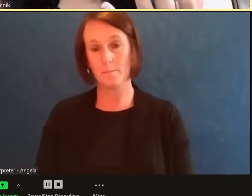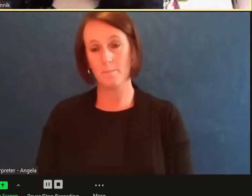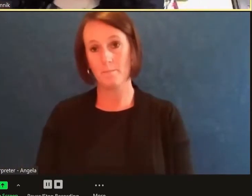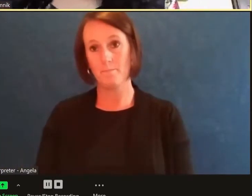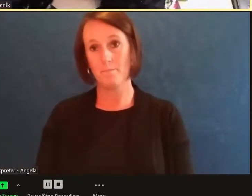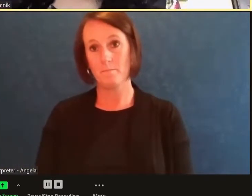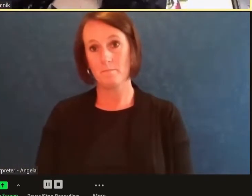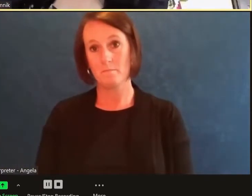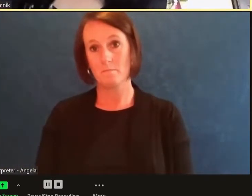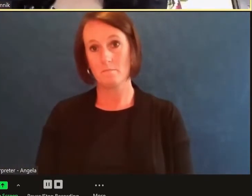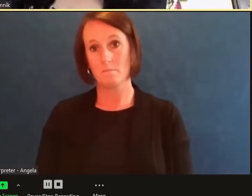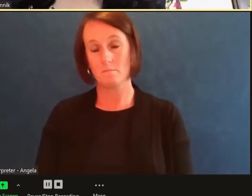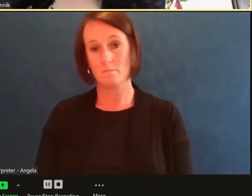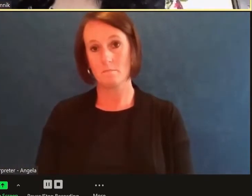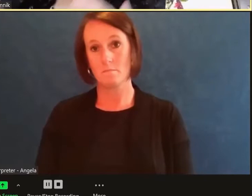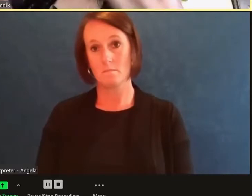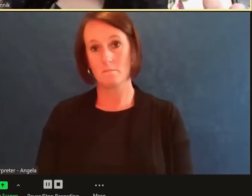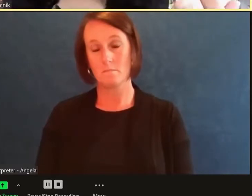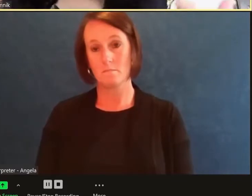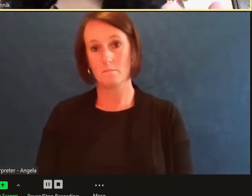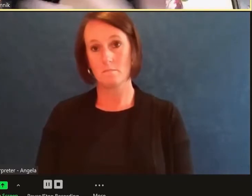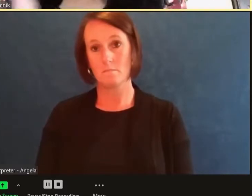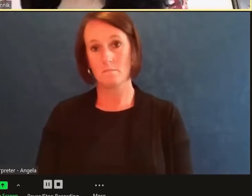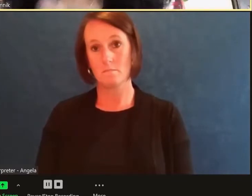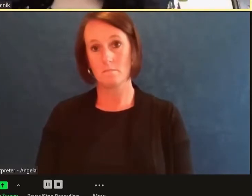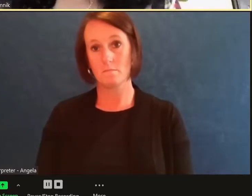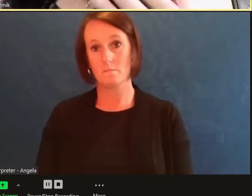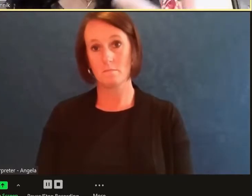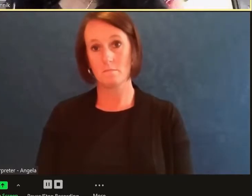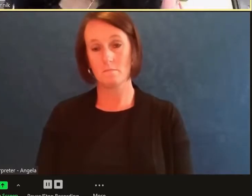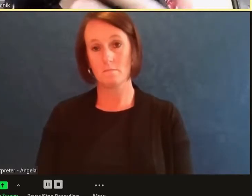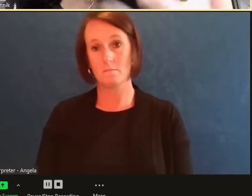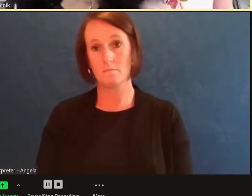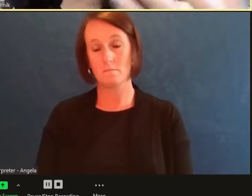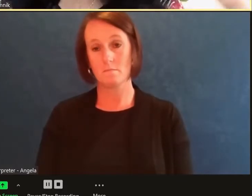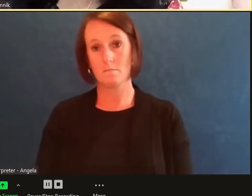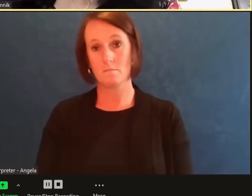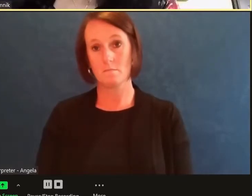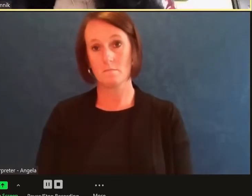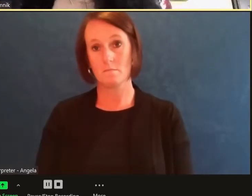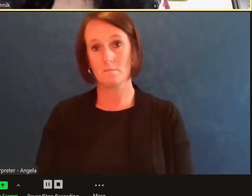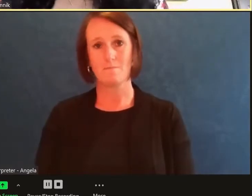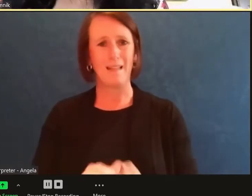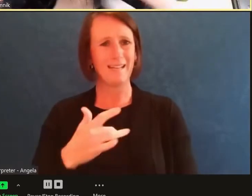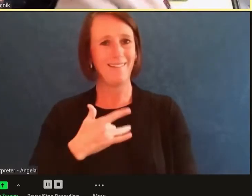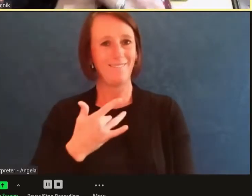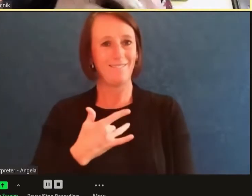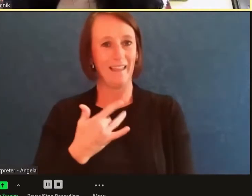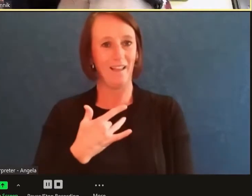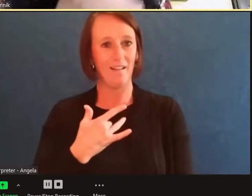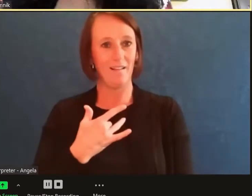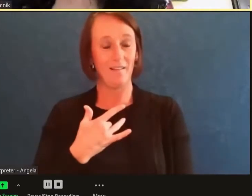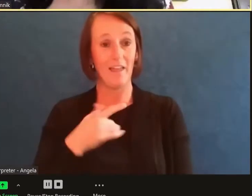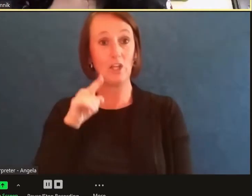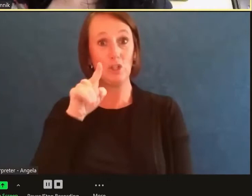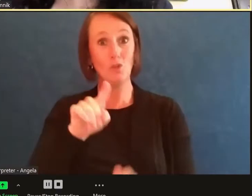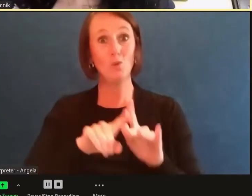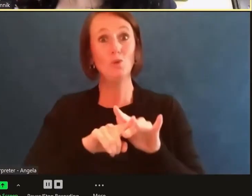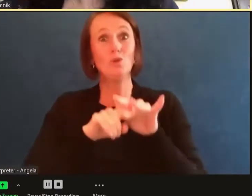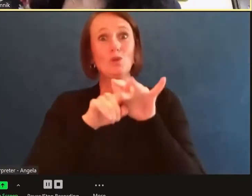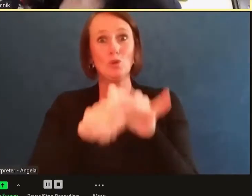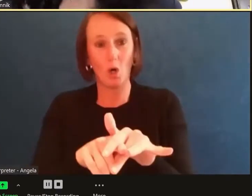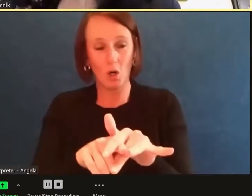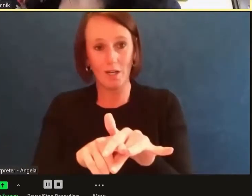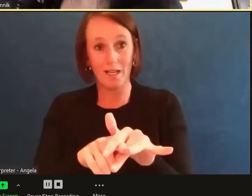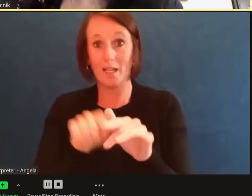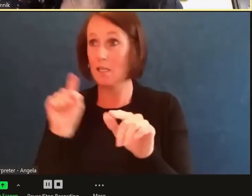how many people participated, and you've told us that. How does that make you feel that you sparked that? You